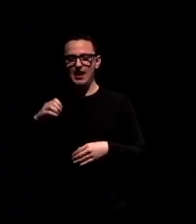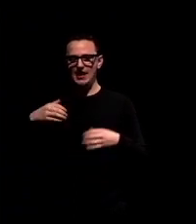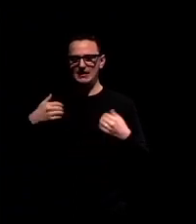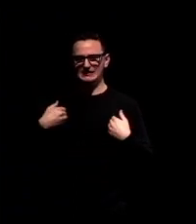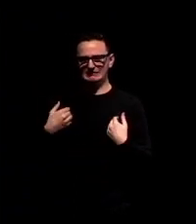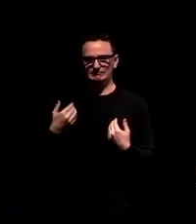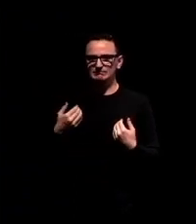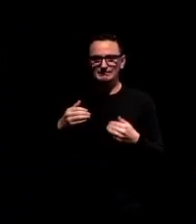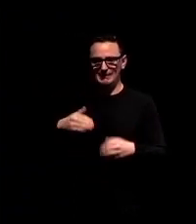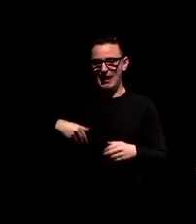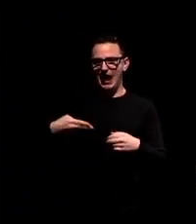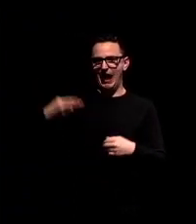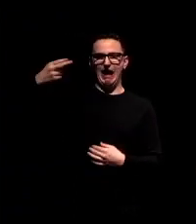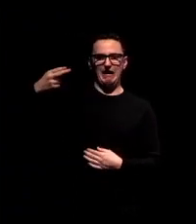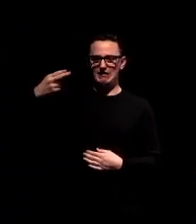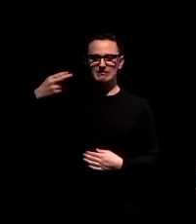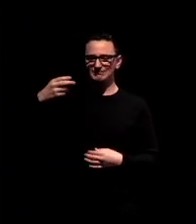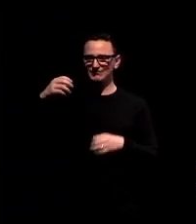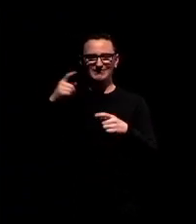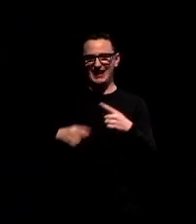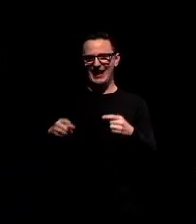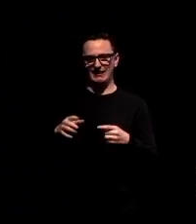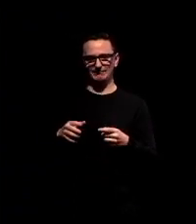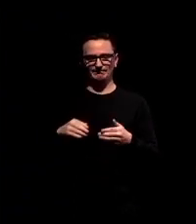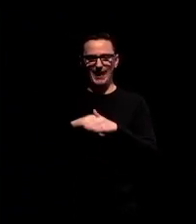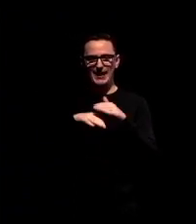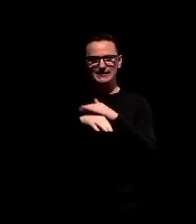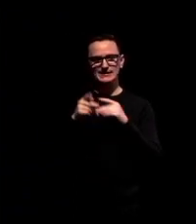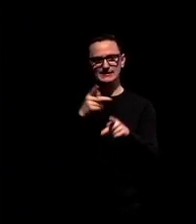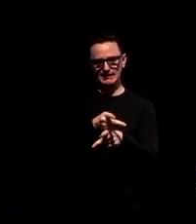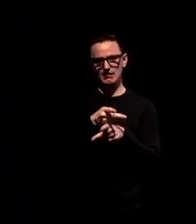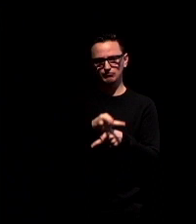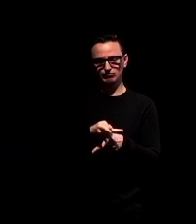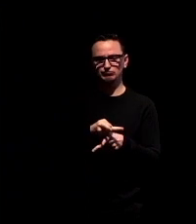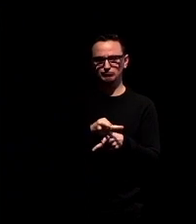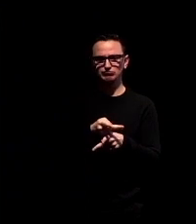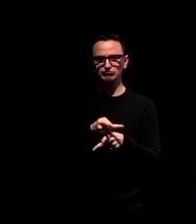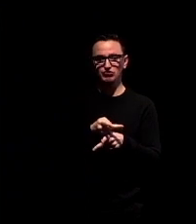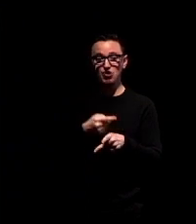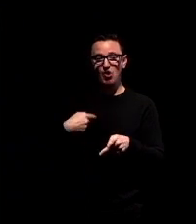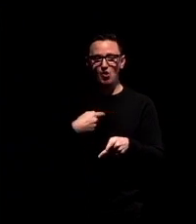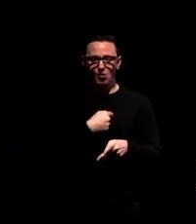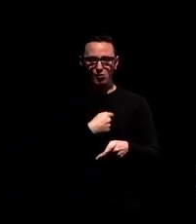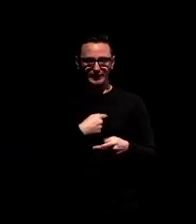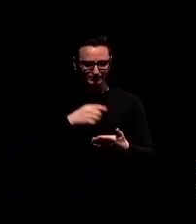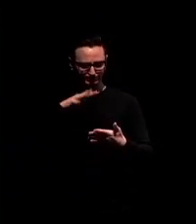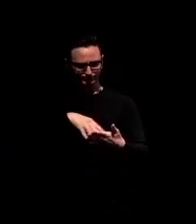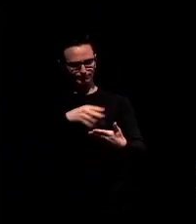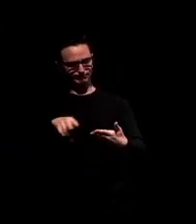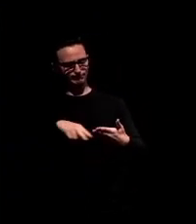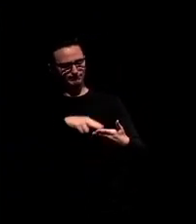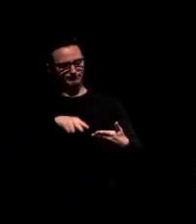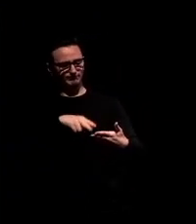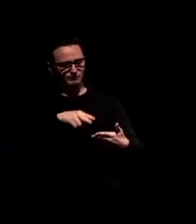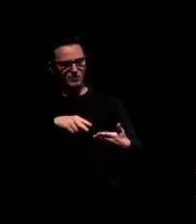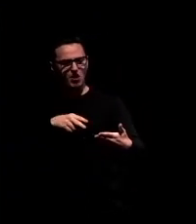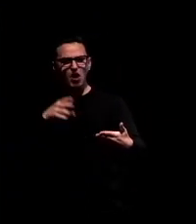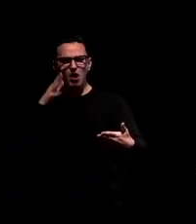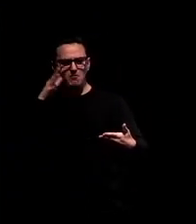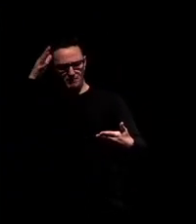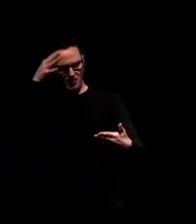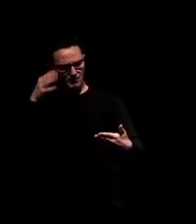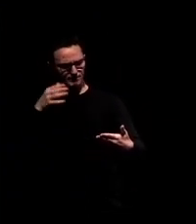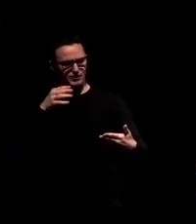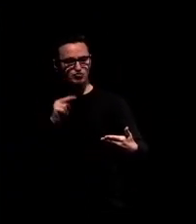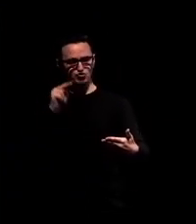access care. Reliable transportation. We mapped out once what it would take for a parent in North Minneapolis to get their child